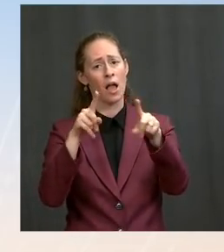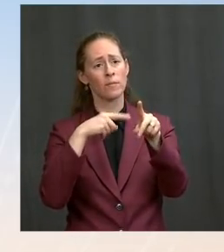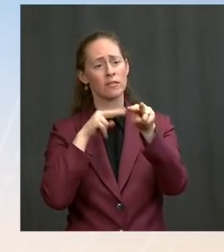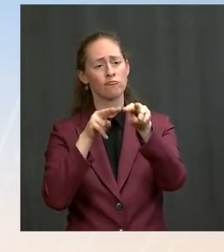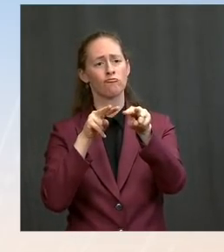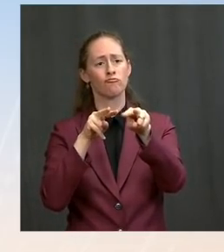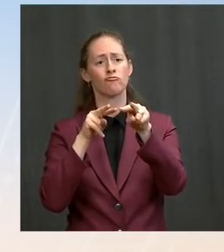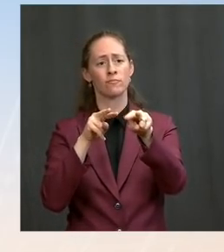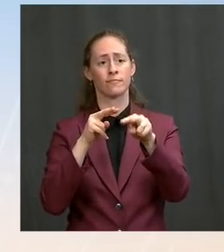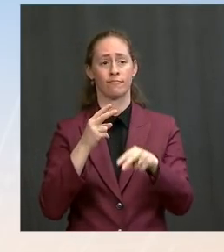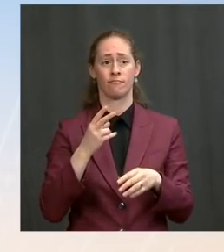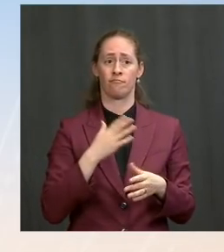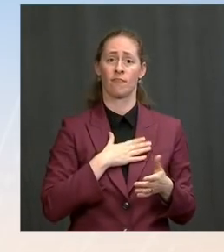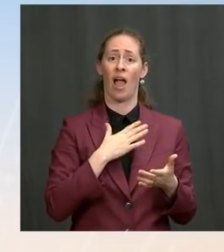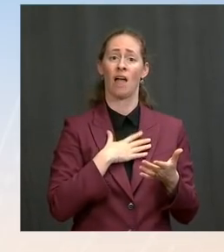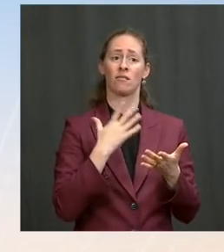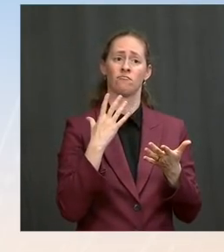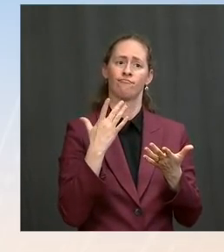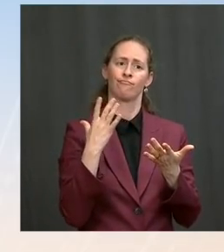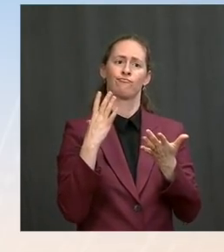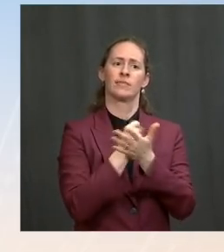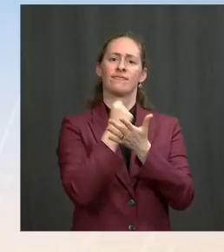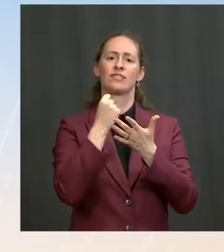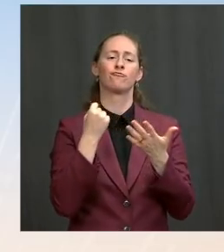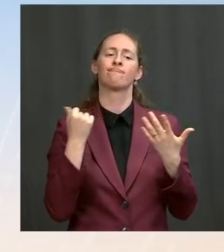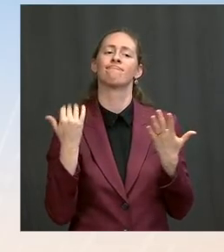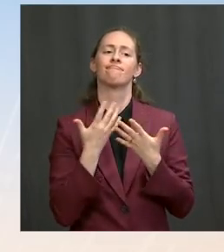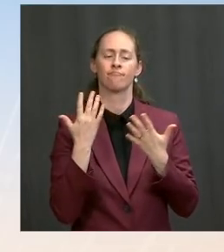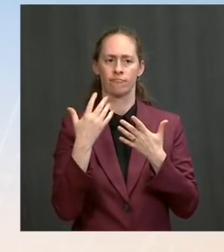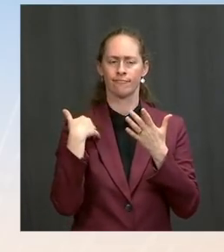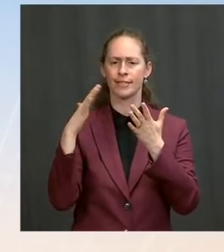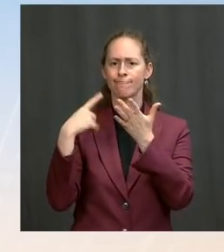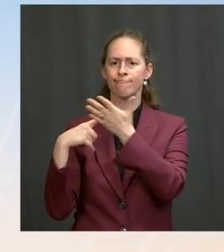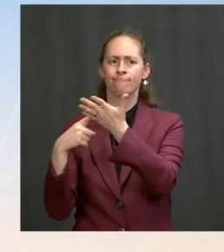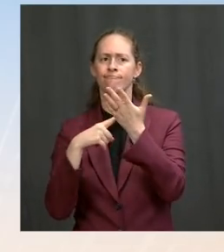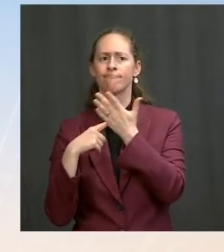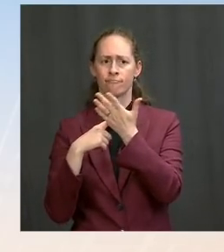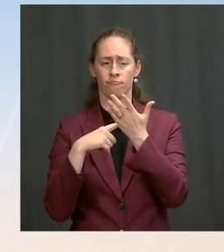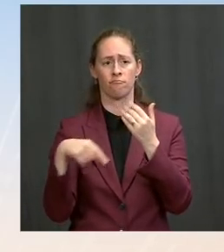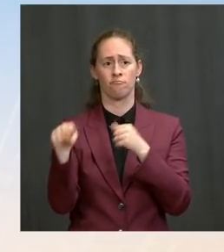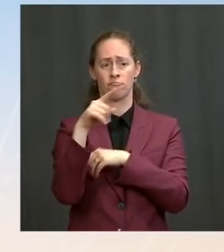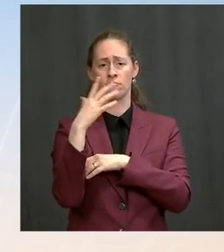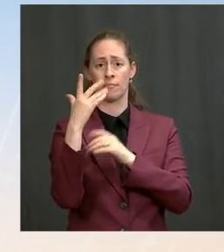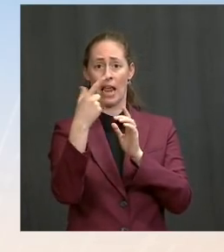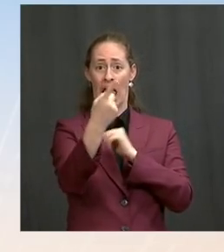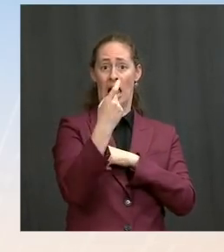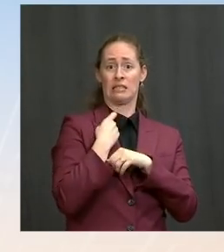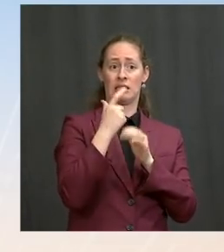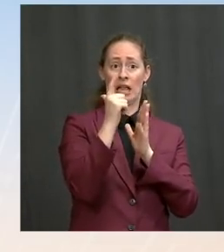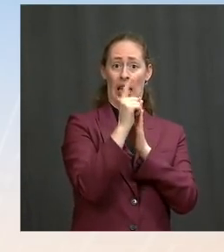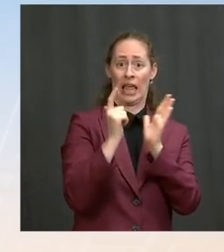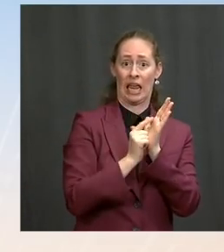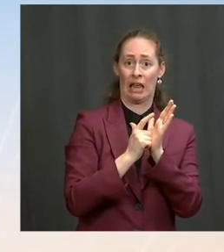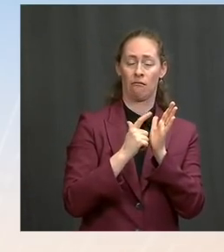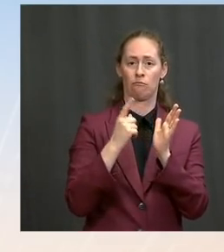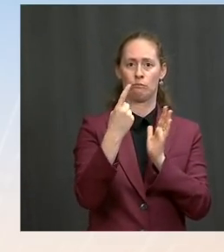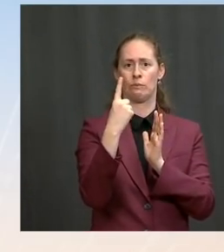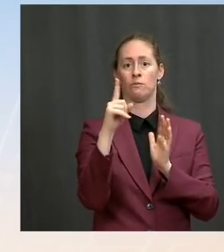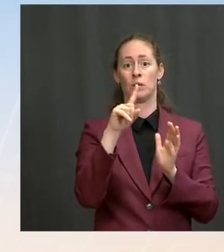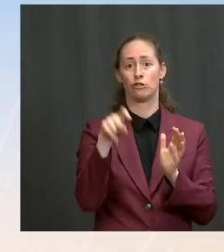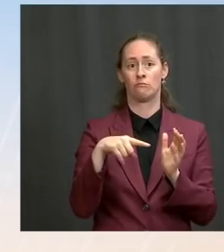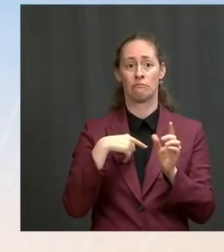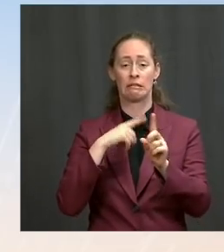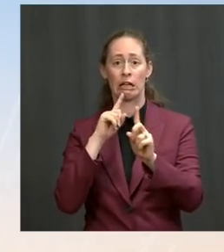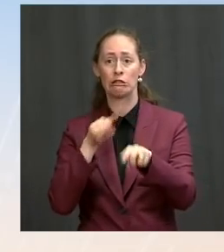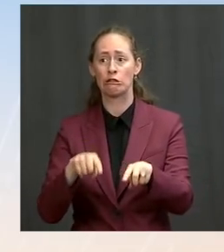I will have to talk to our counsel's office on that because you're asking me a good legal question, but I don't want to speak out of turn here. Has go ahead. The president been